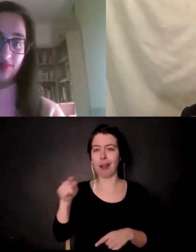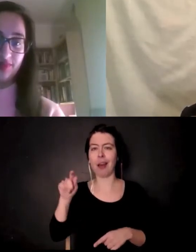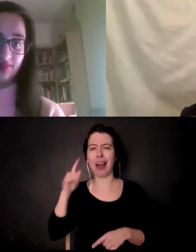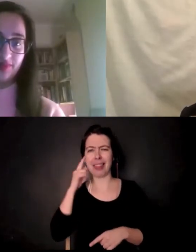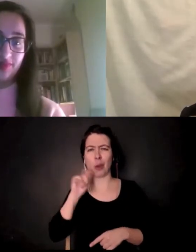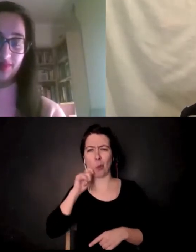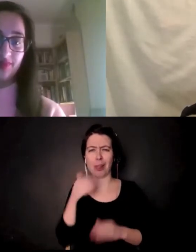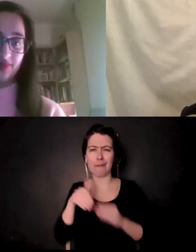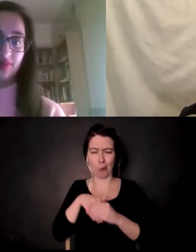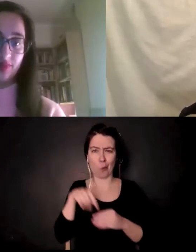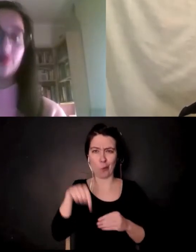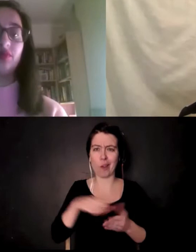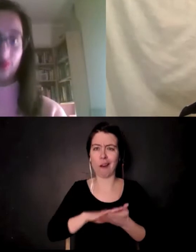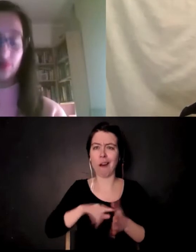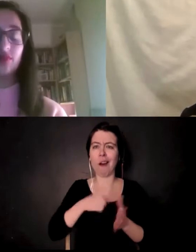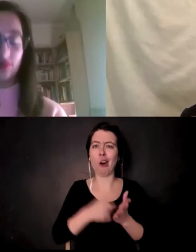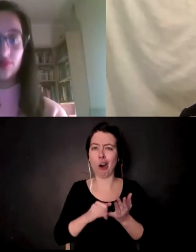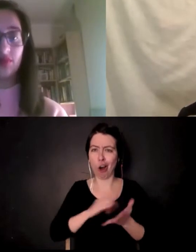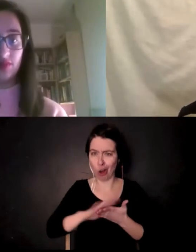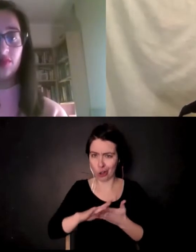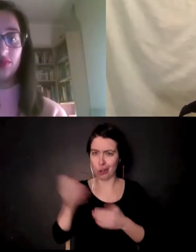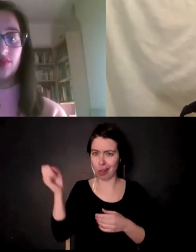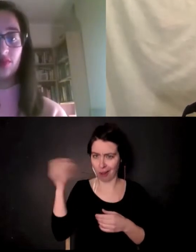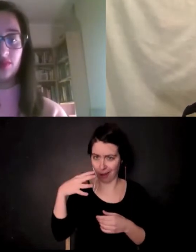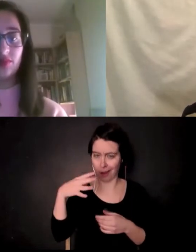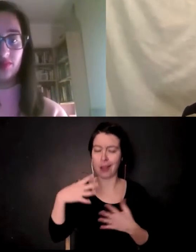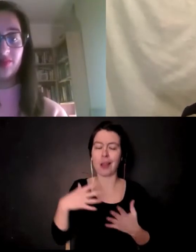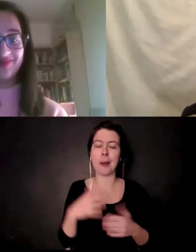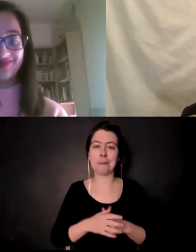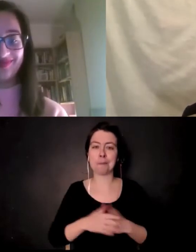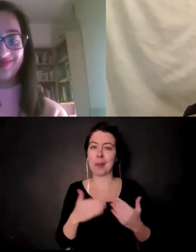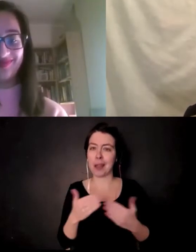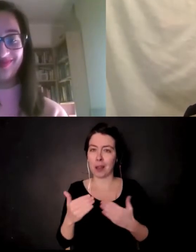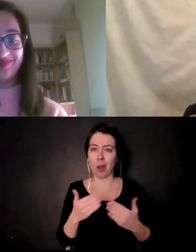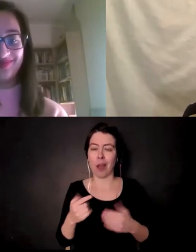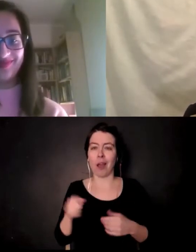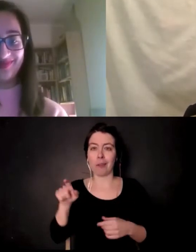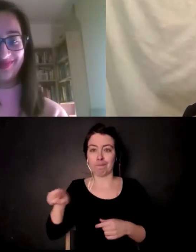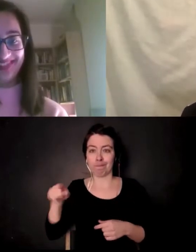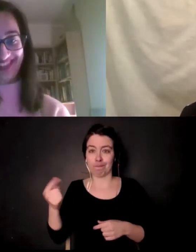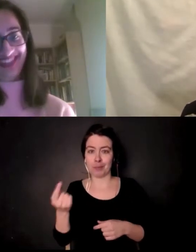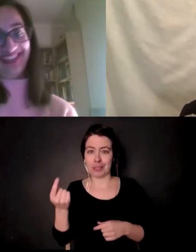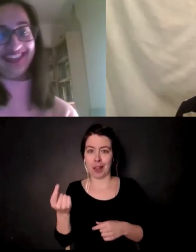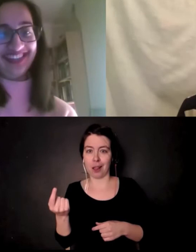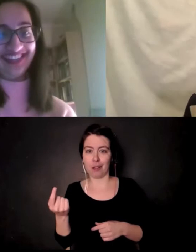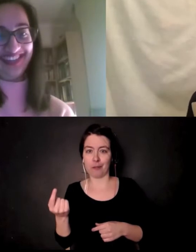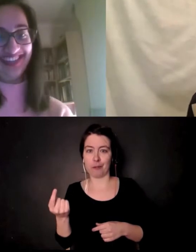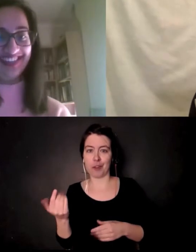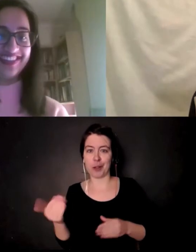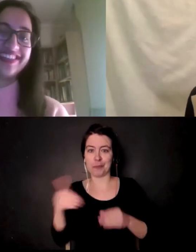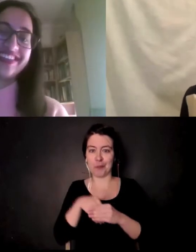participate in their grief series that they were doing. So that was an organization, next week, thanks